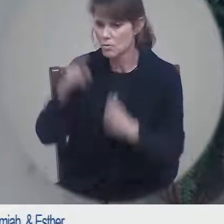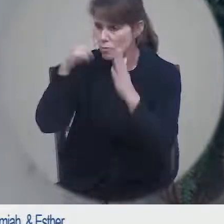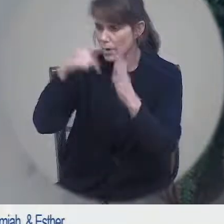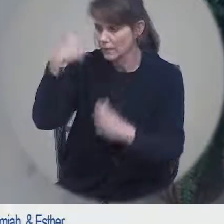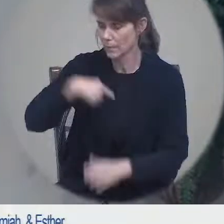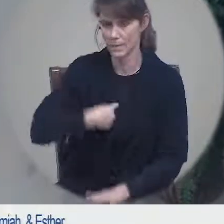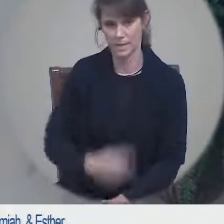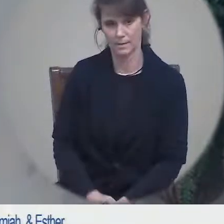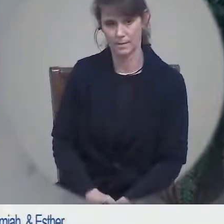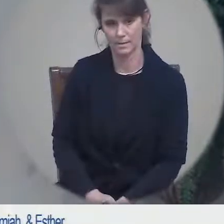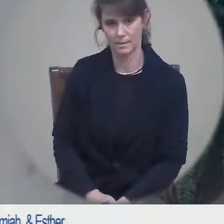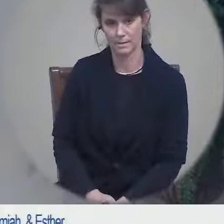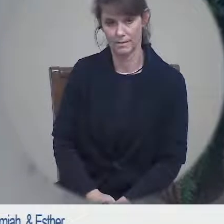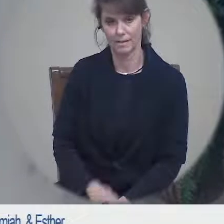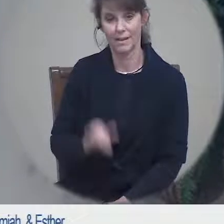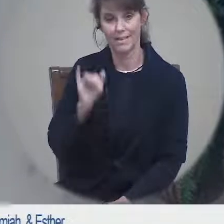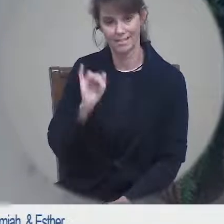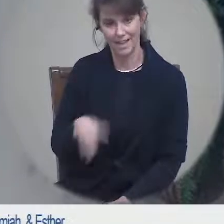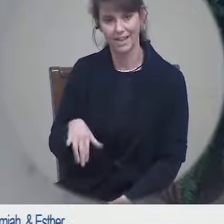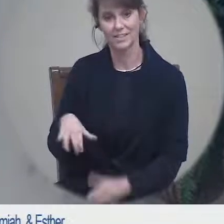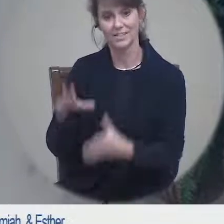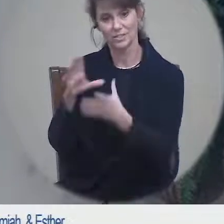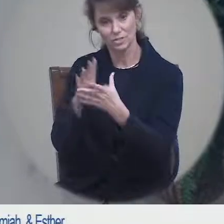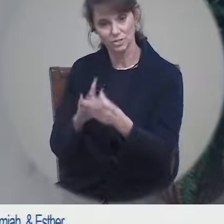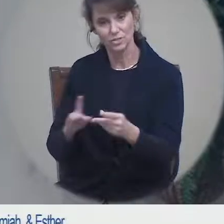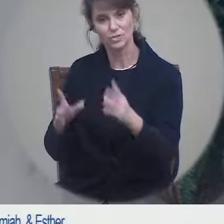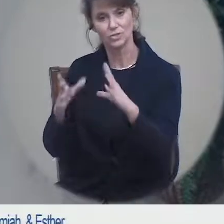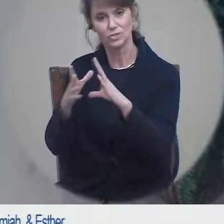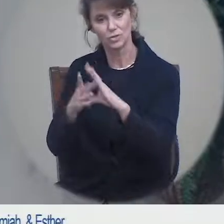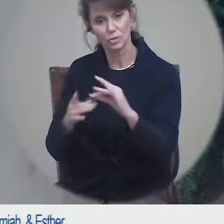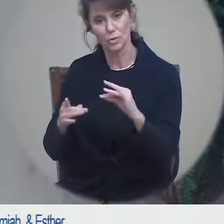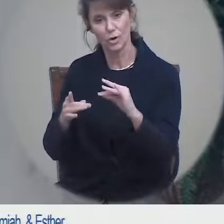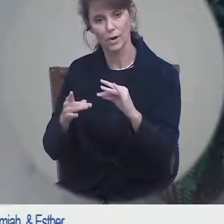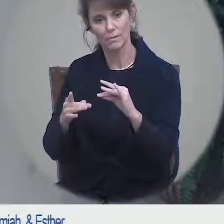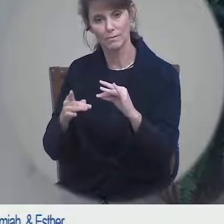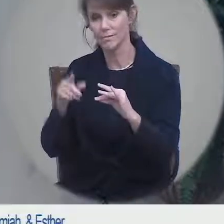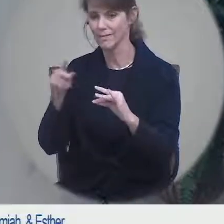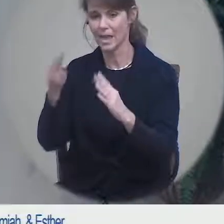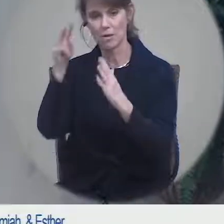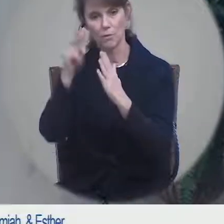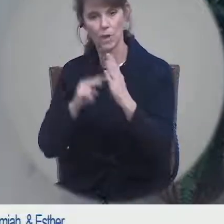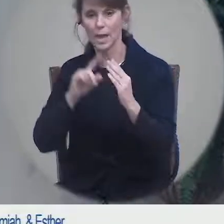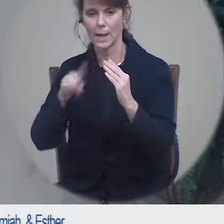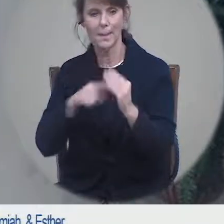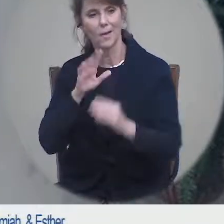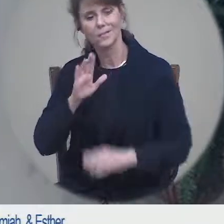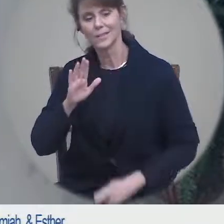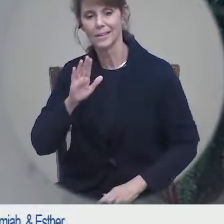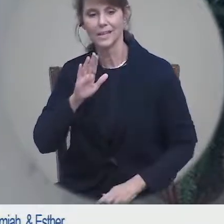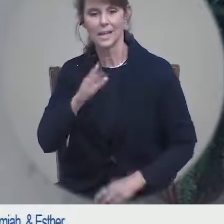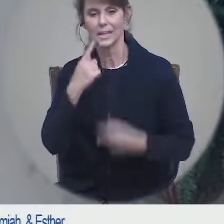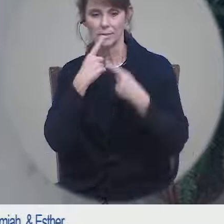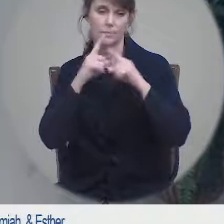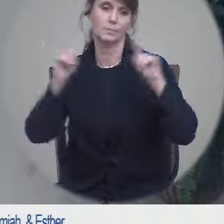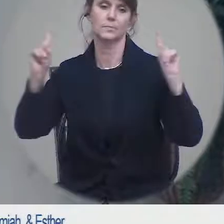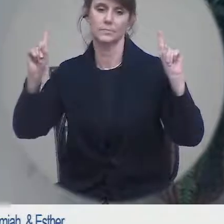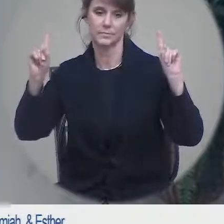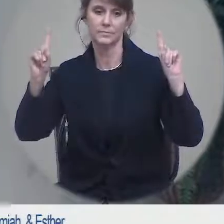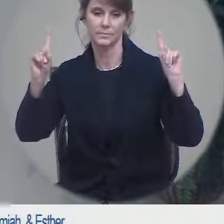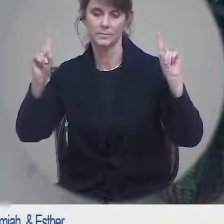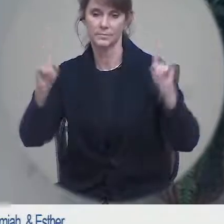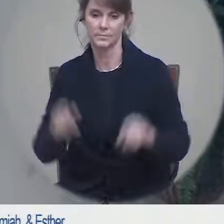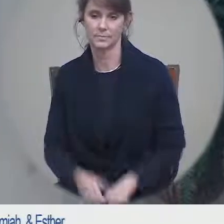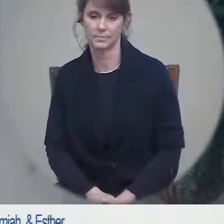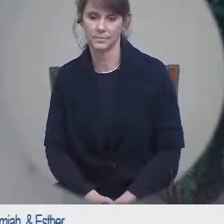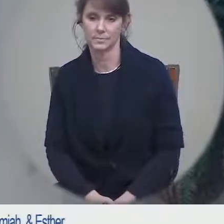he wished to lull himself to sleep, to hear of his own exploits, to make himself feel good. Now, I